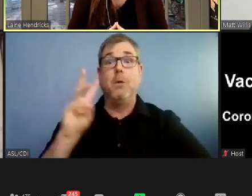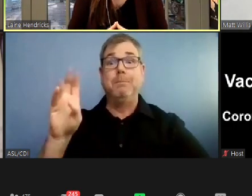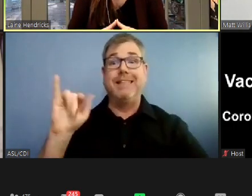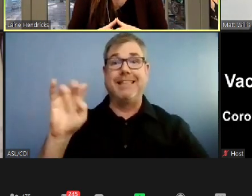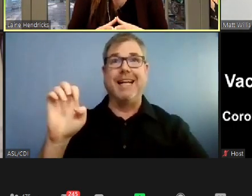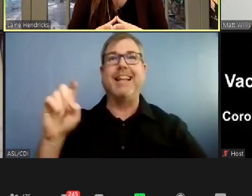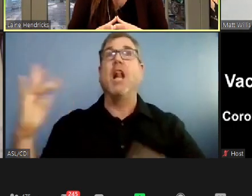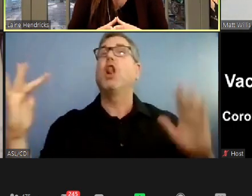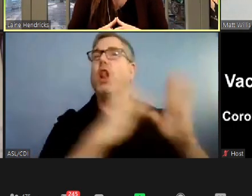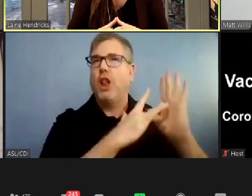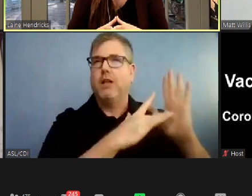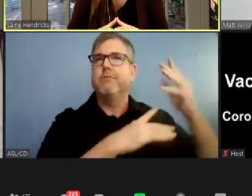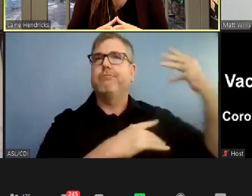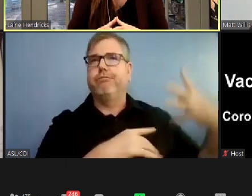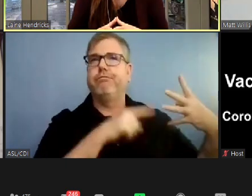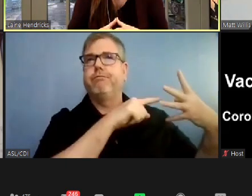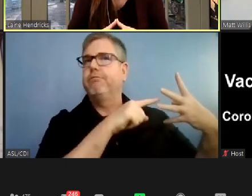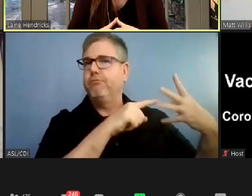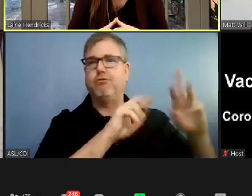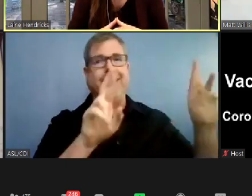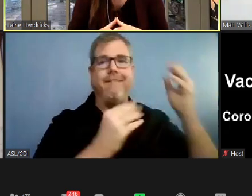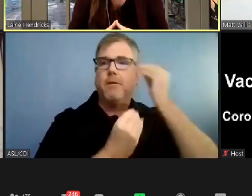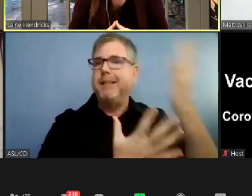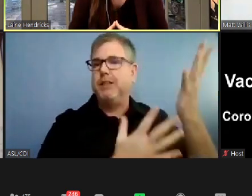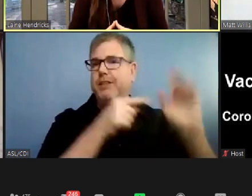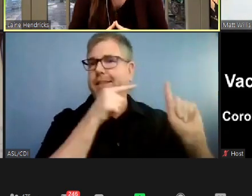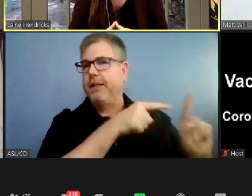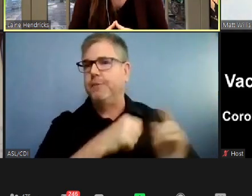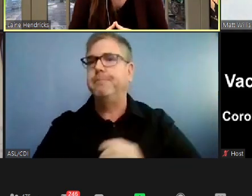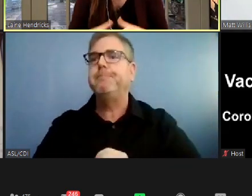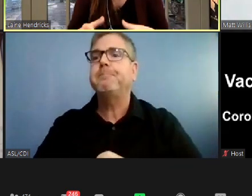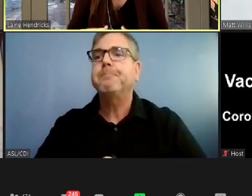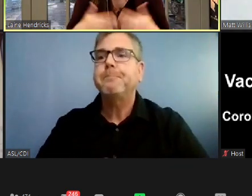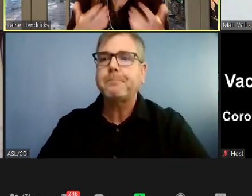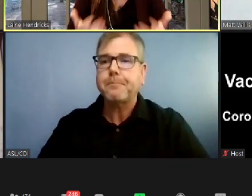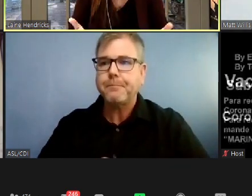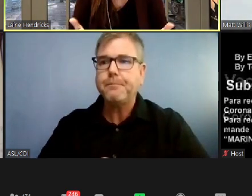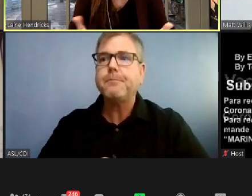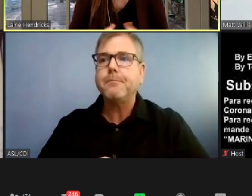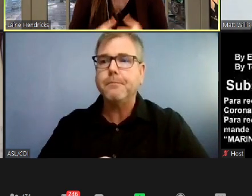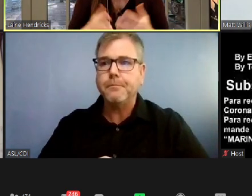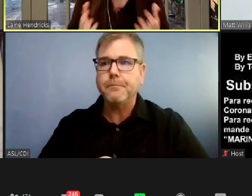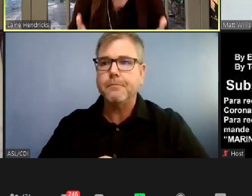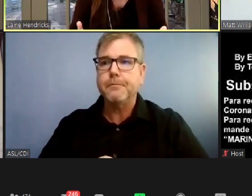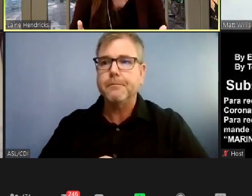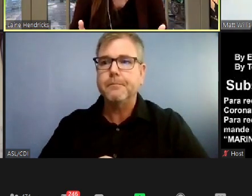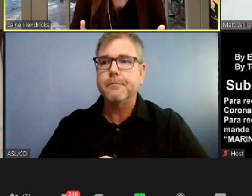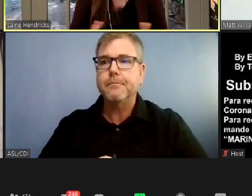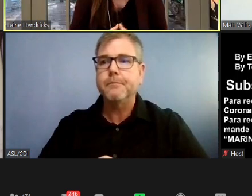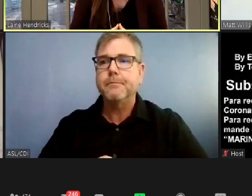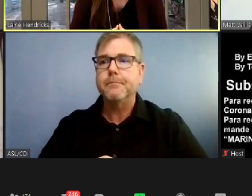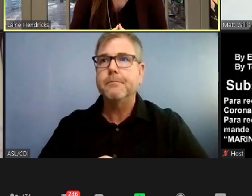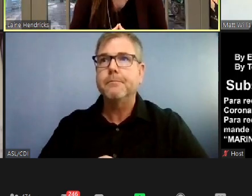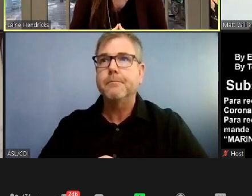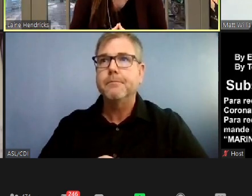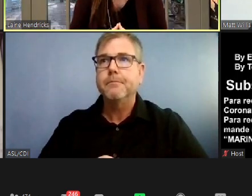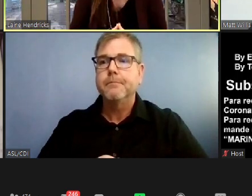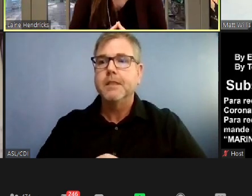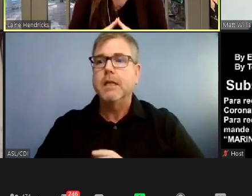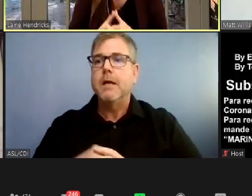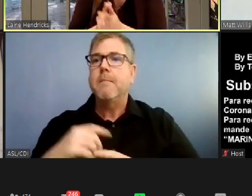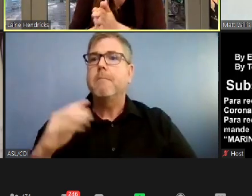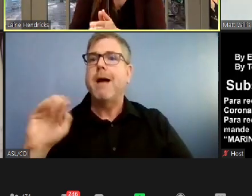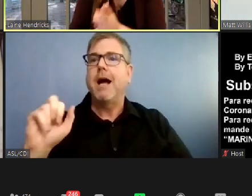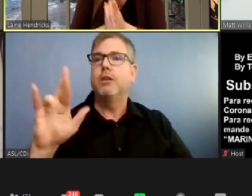earlier. The Marin Public Health is very good about providing updates about where we are in the vaccine